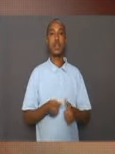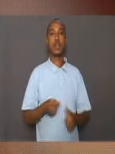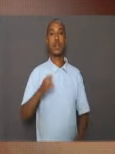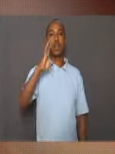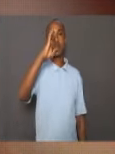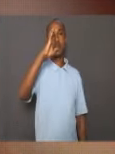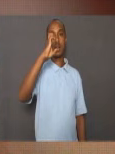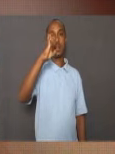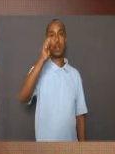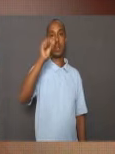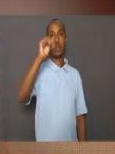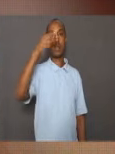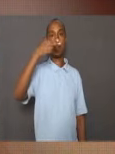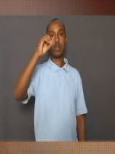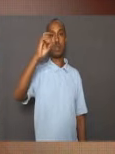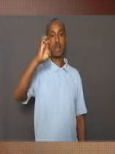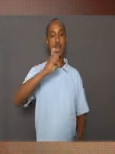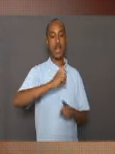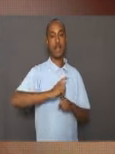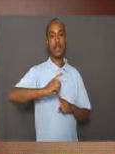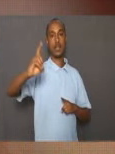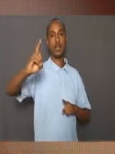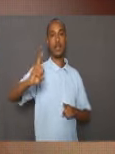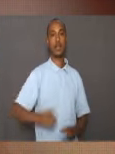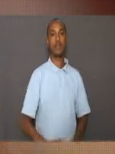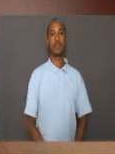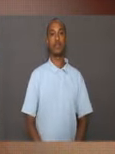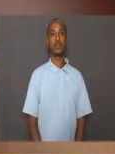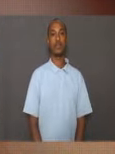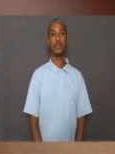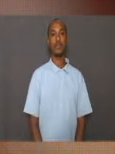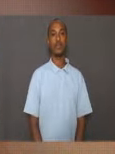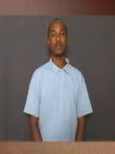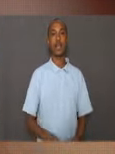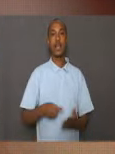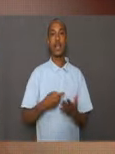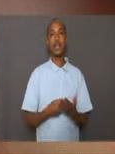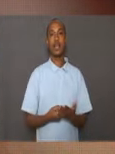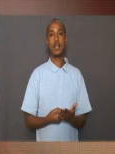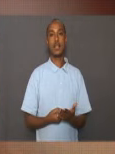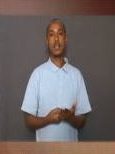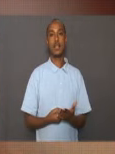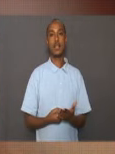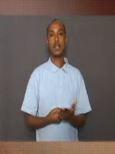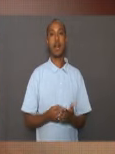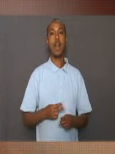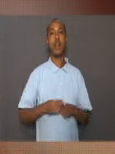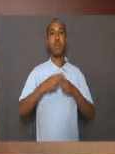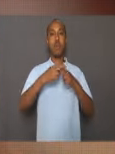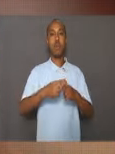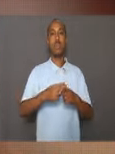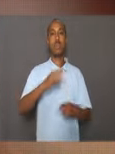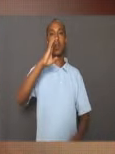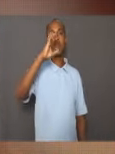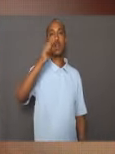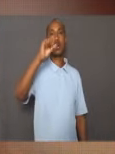that travels in a straight line. These beams are called